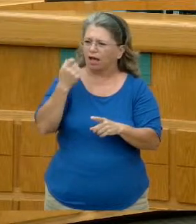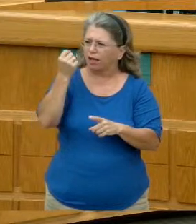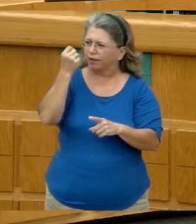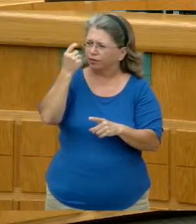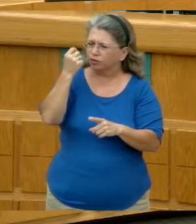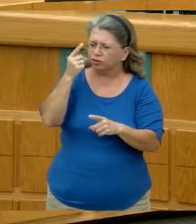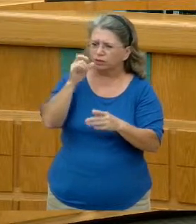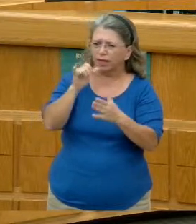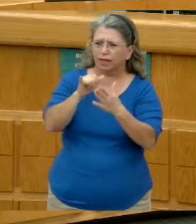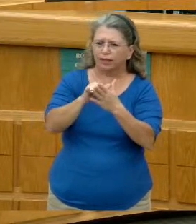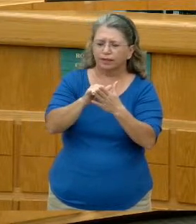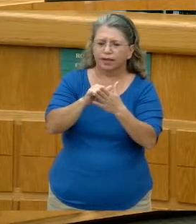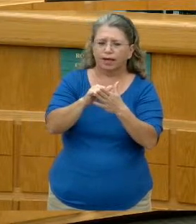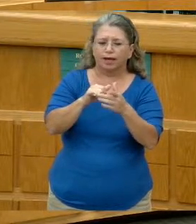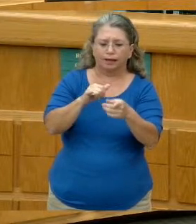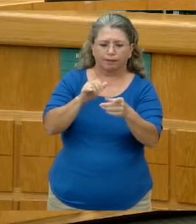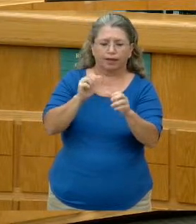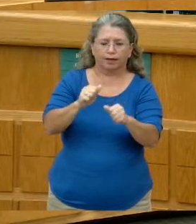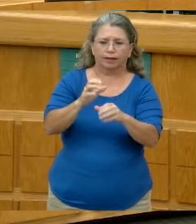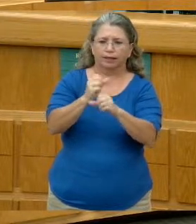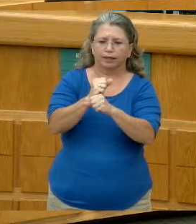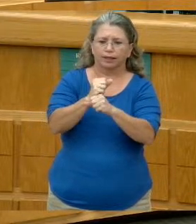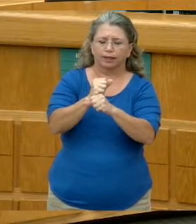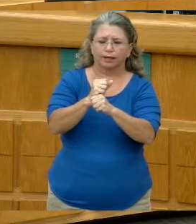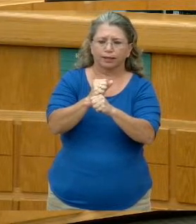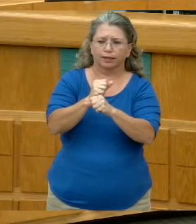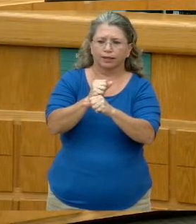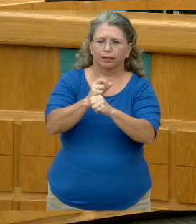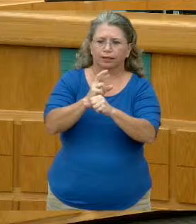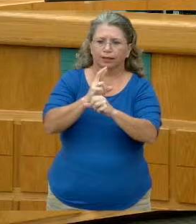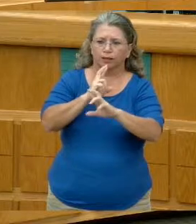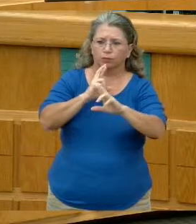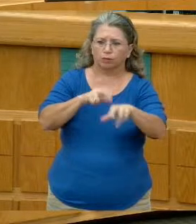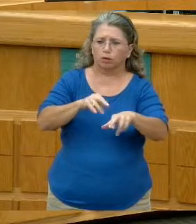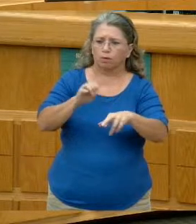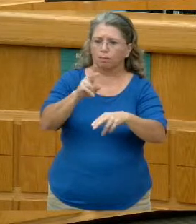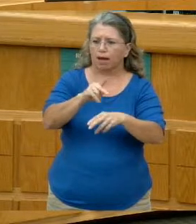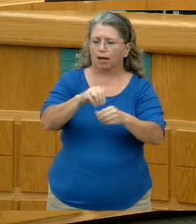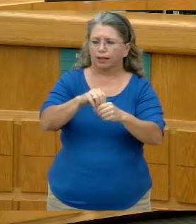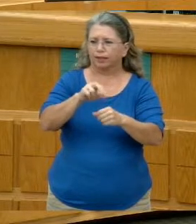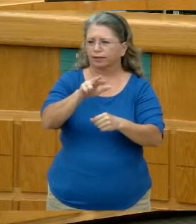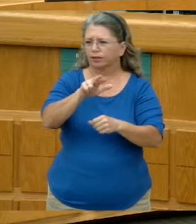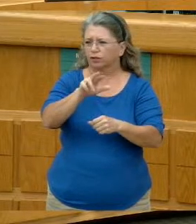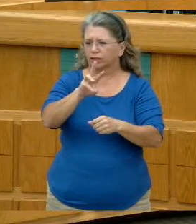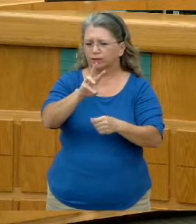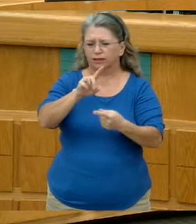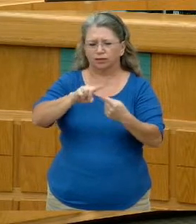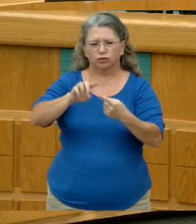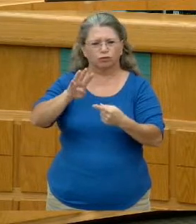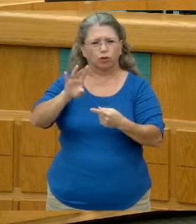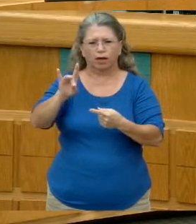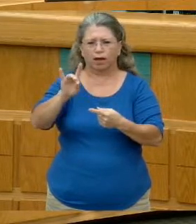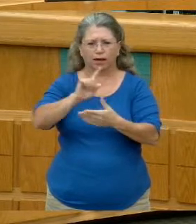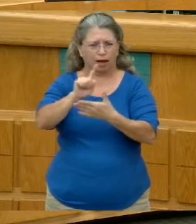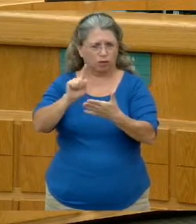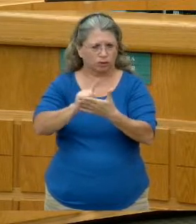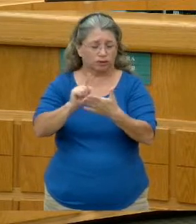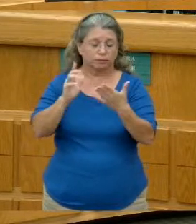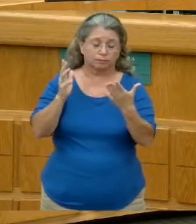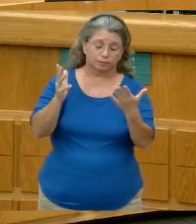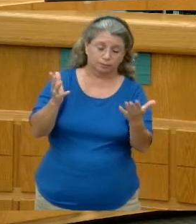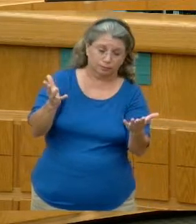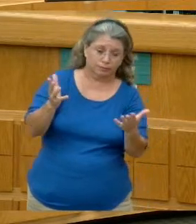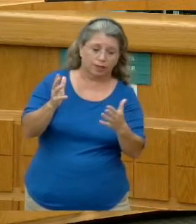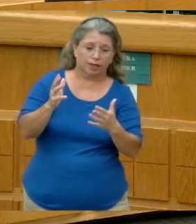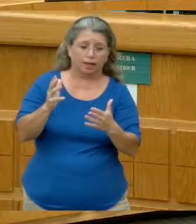they're getting tests back for this particular test within 36 to 48 hours. So now, as they